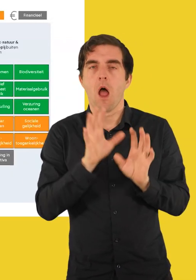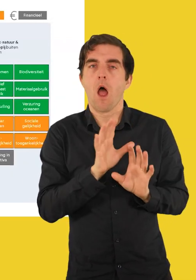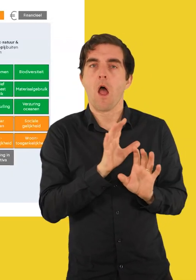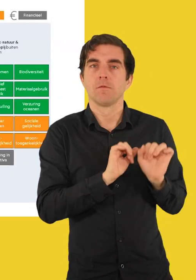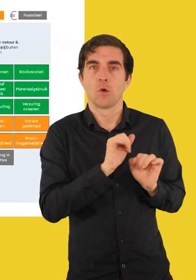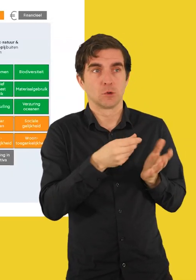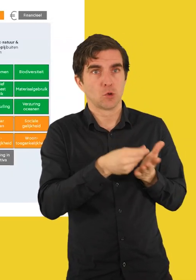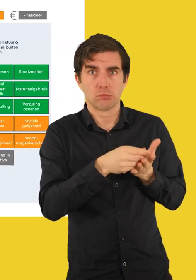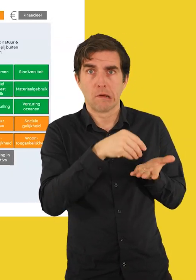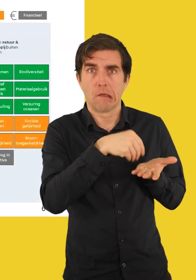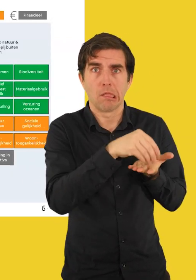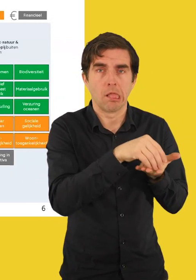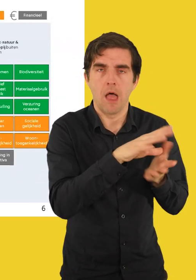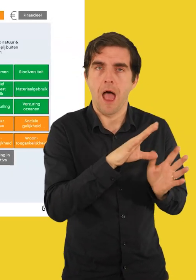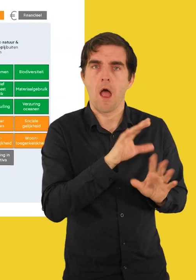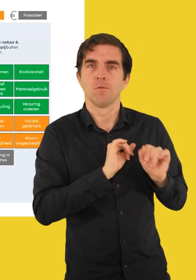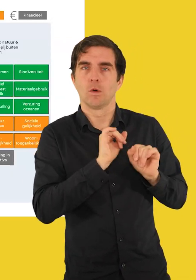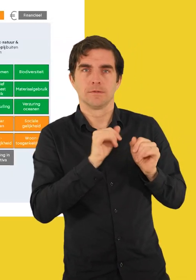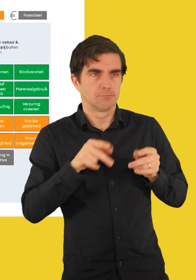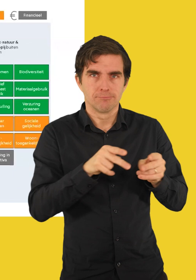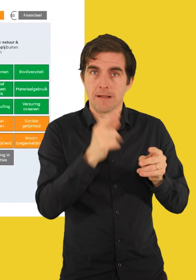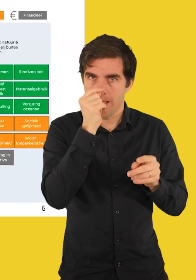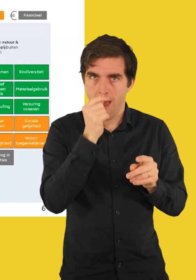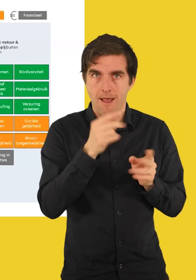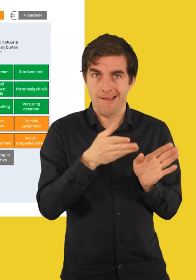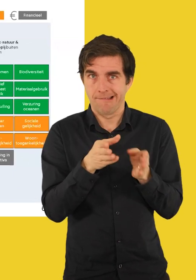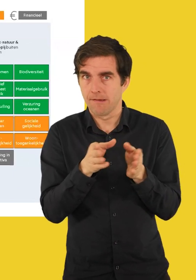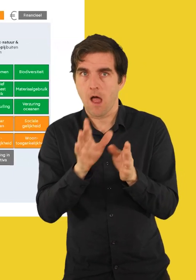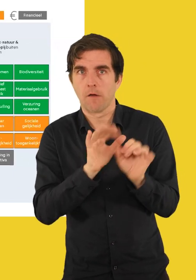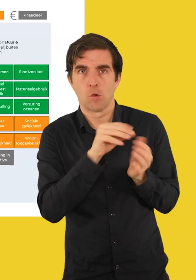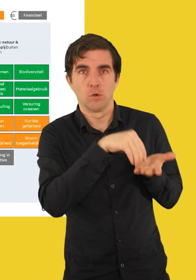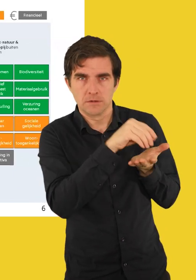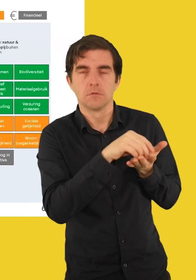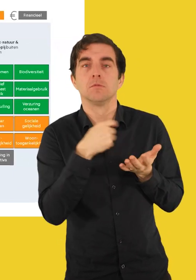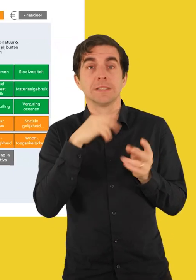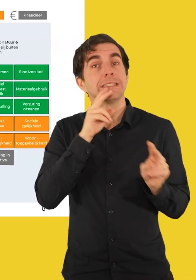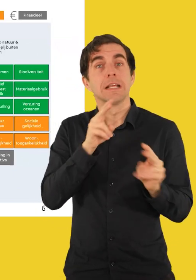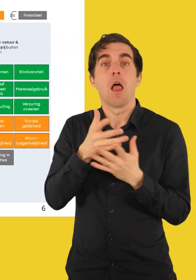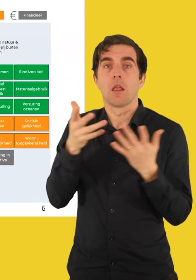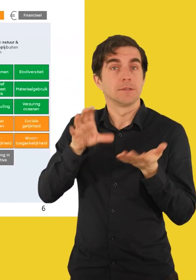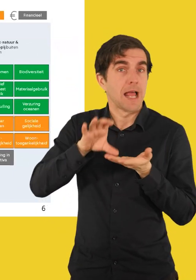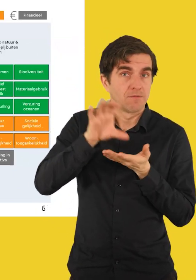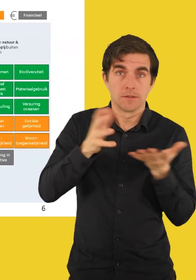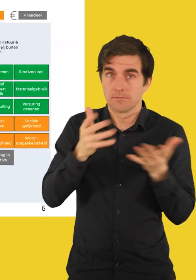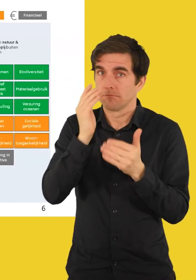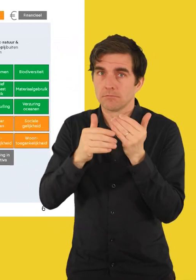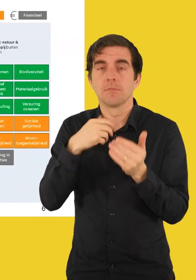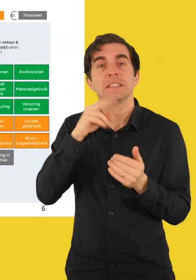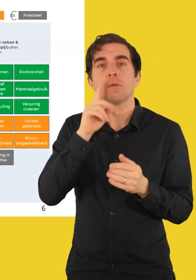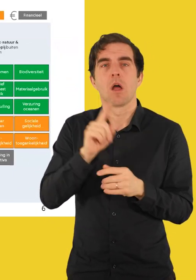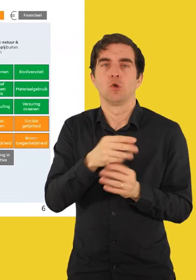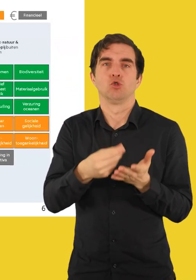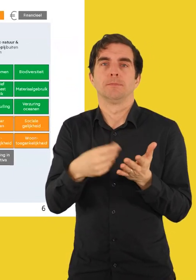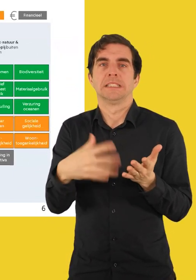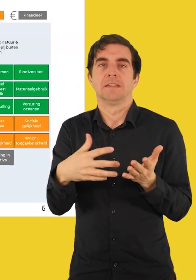on what we call an avoided cost method. So what we now see that a lot of investments in sustainability are seen as this